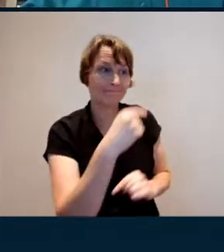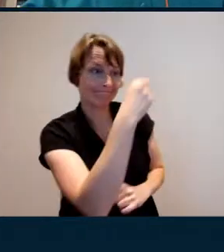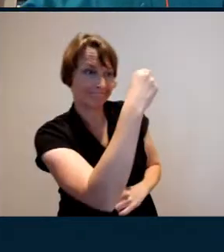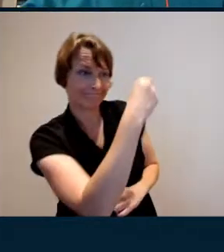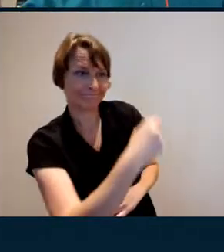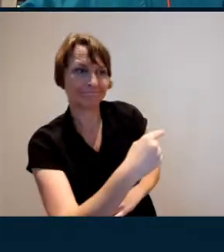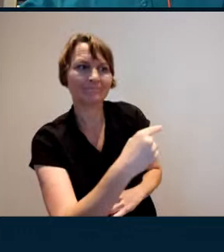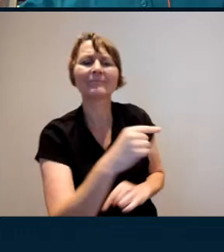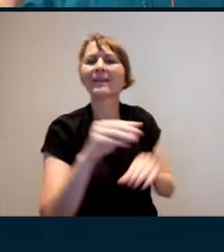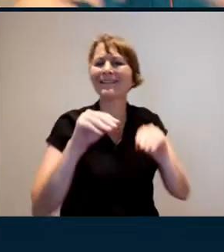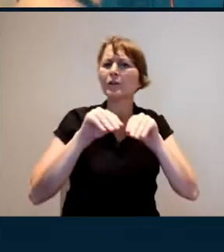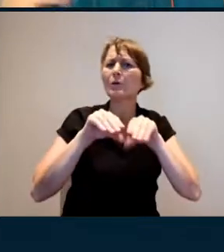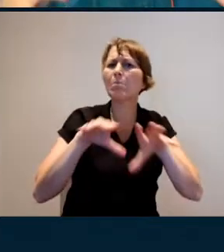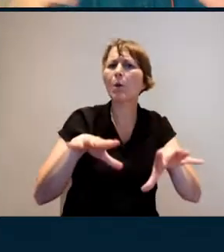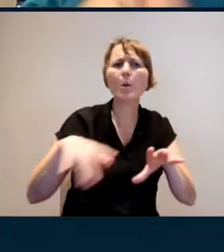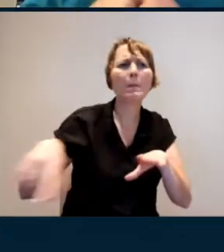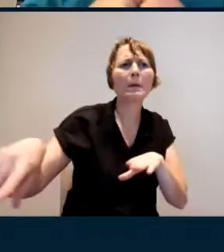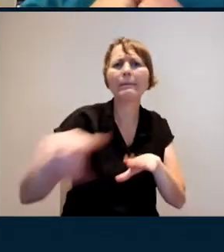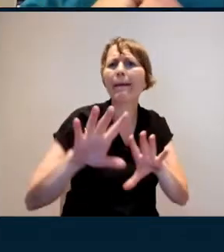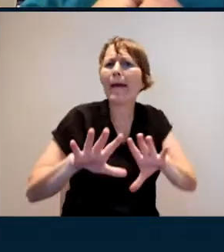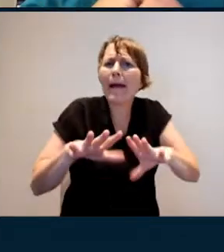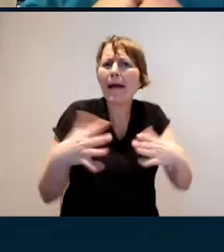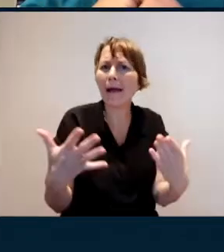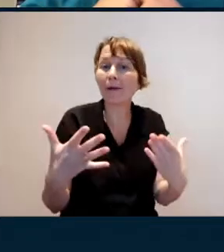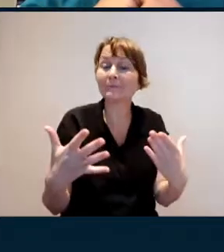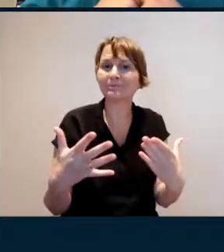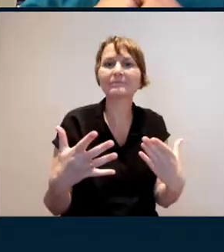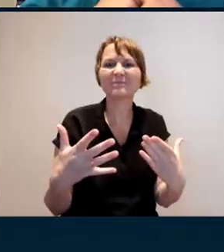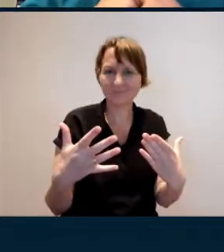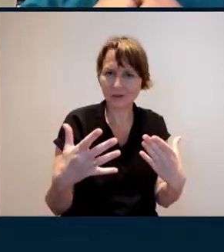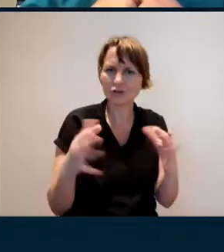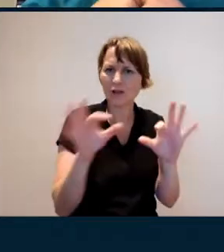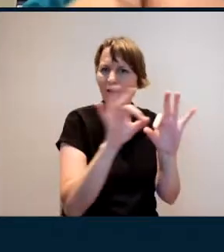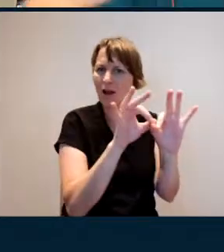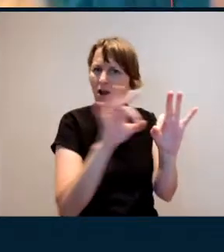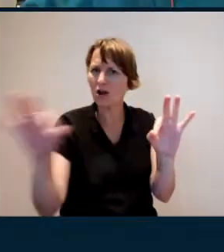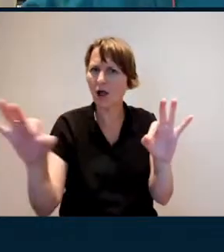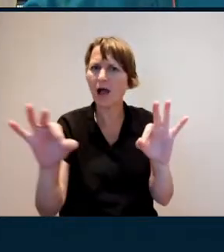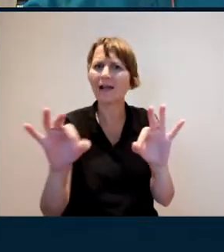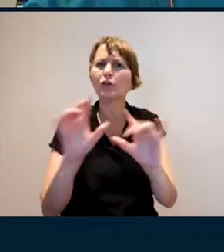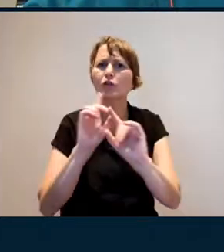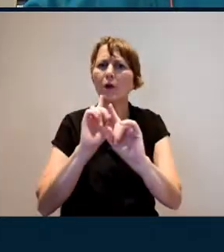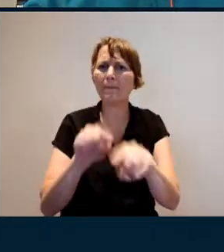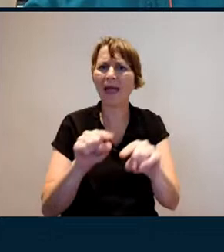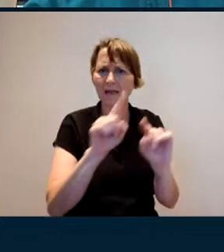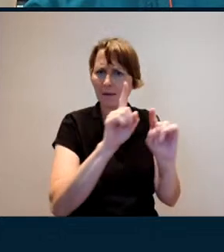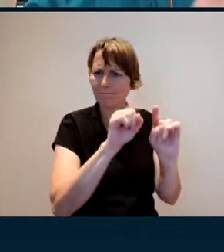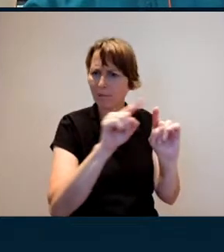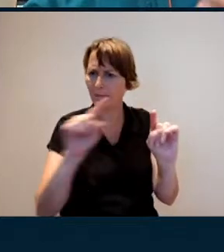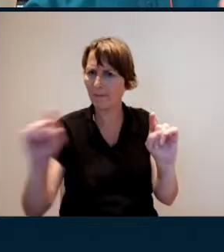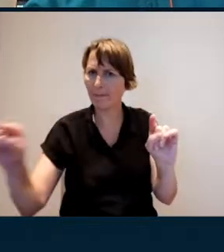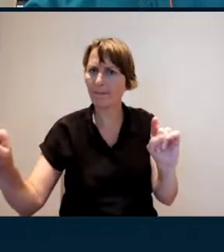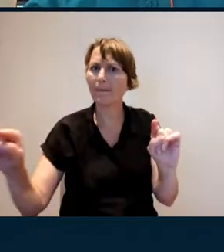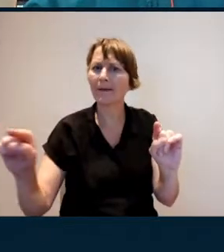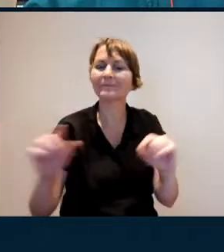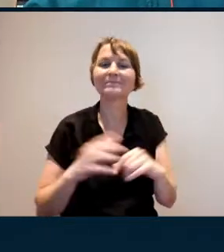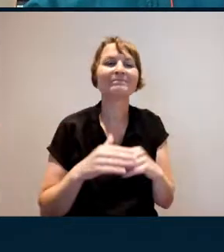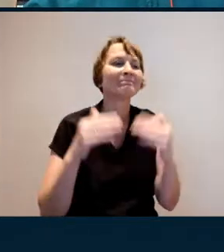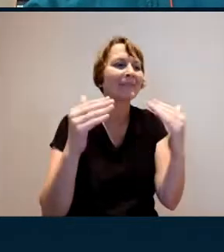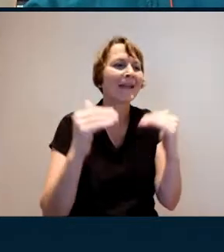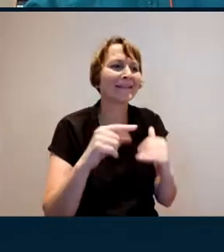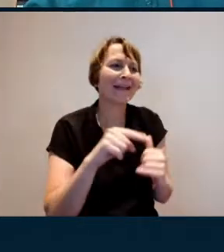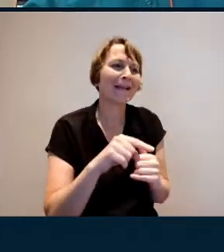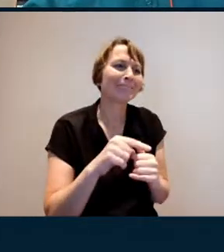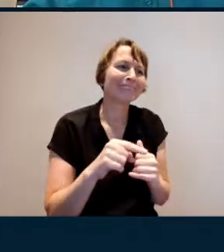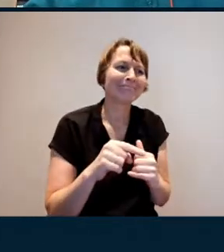an interactive command line approach that shows you doing that. And also a cool hot reload sort of